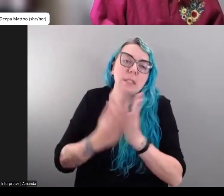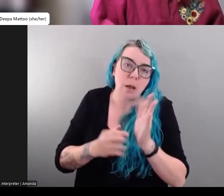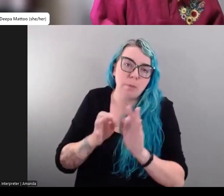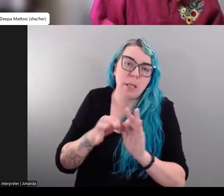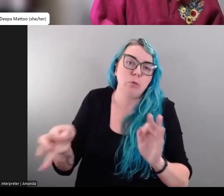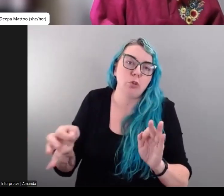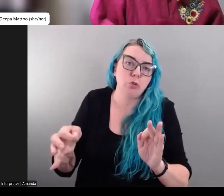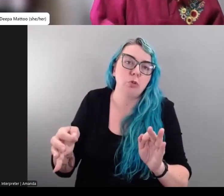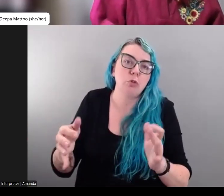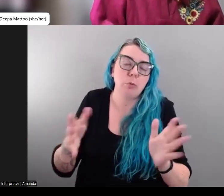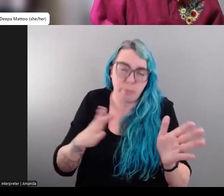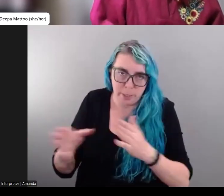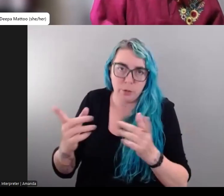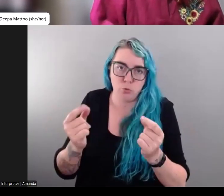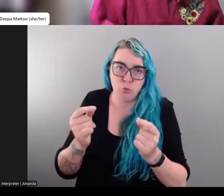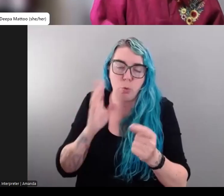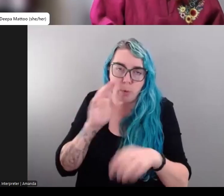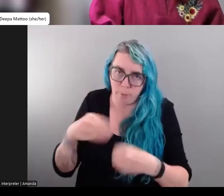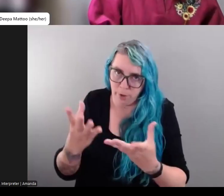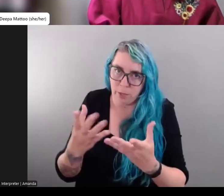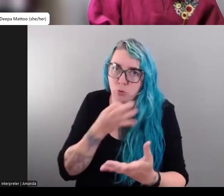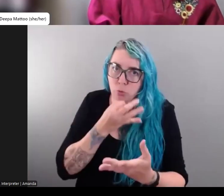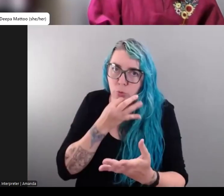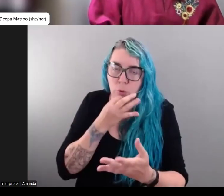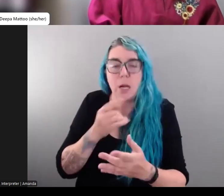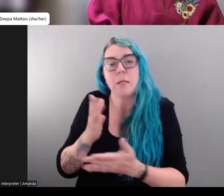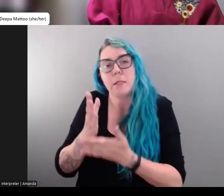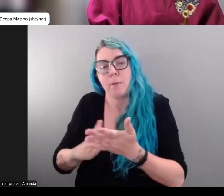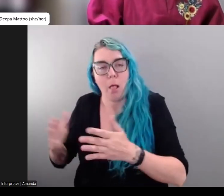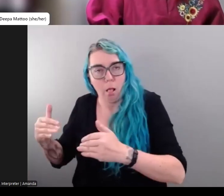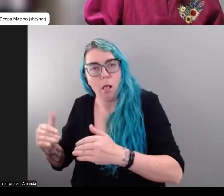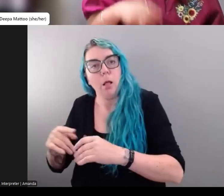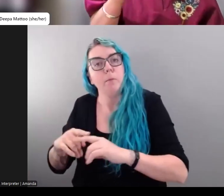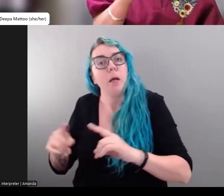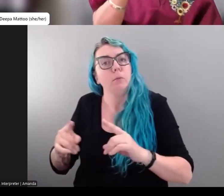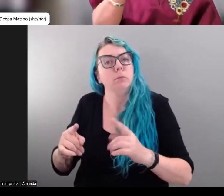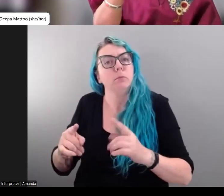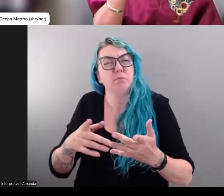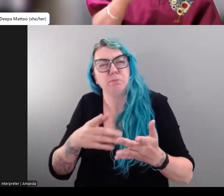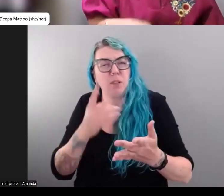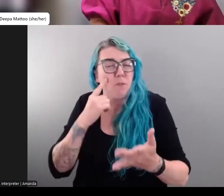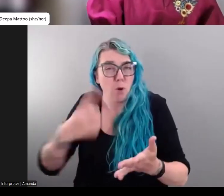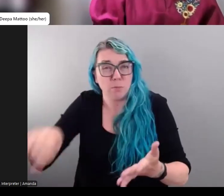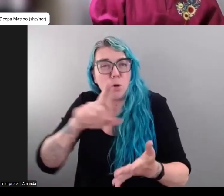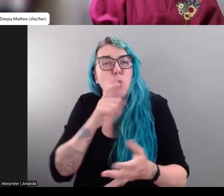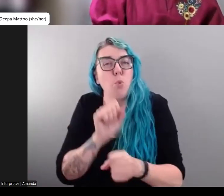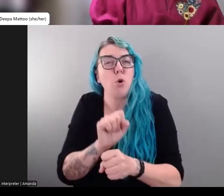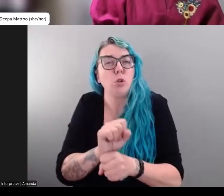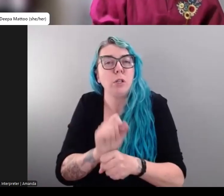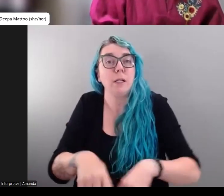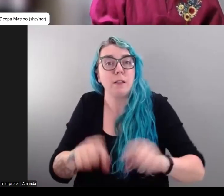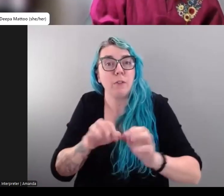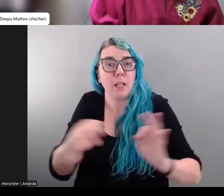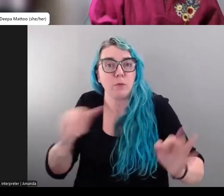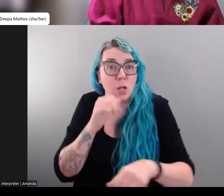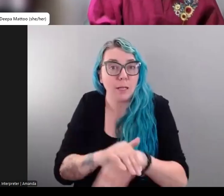but if there are organizations who are working with people with different languages. So I just, because I had noted someone had asked,